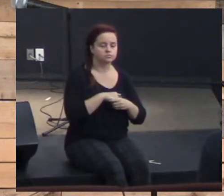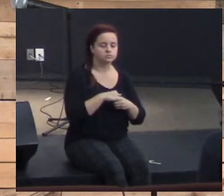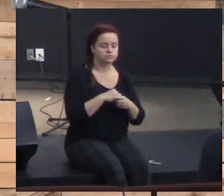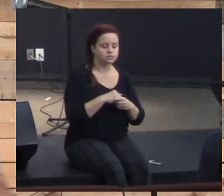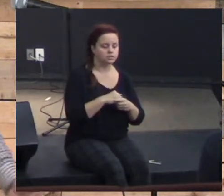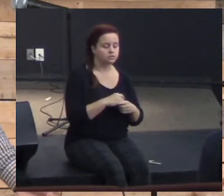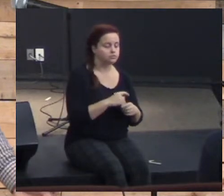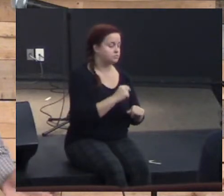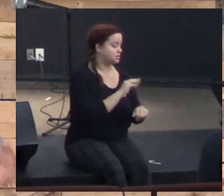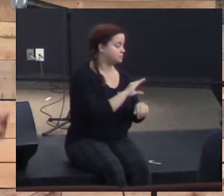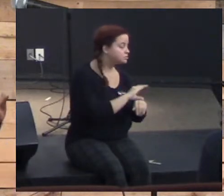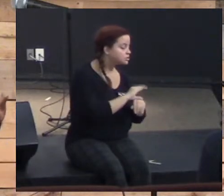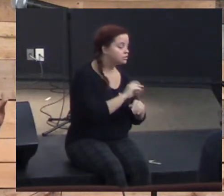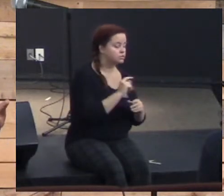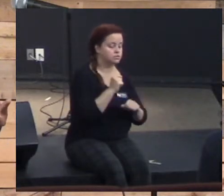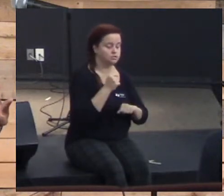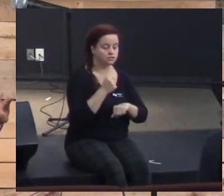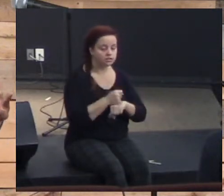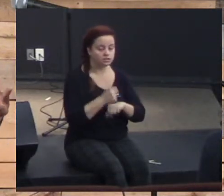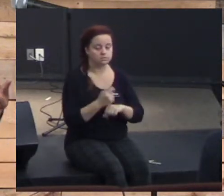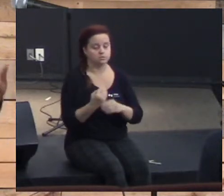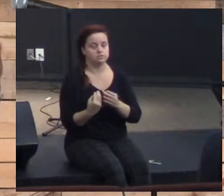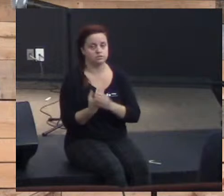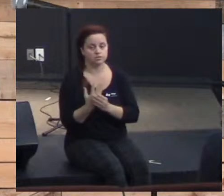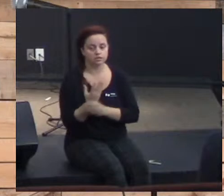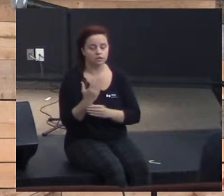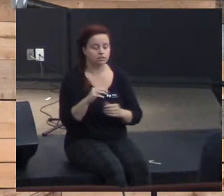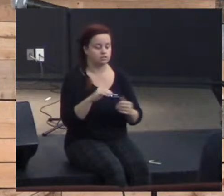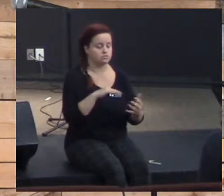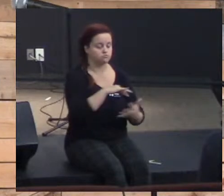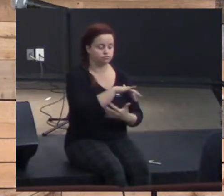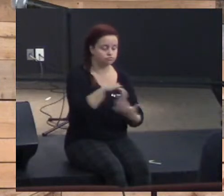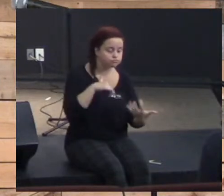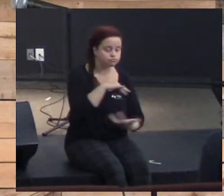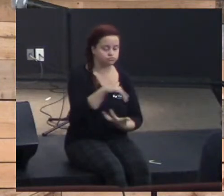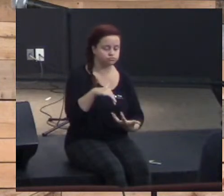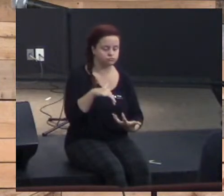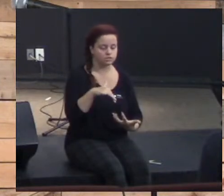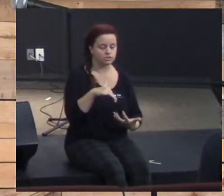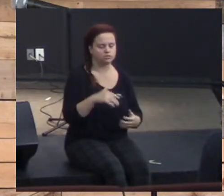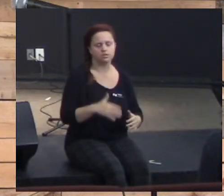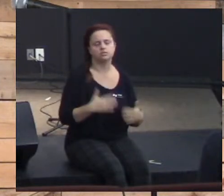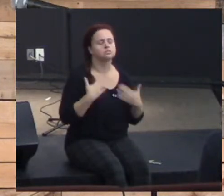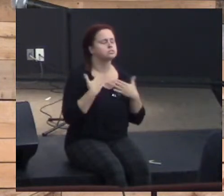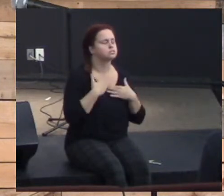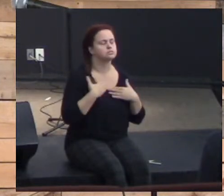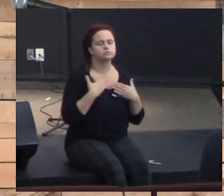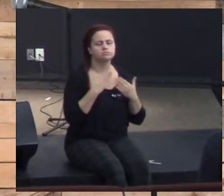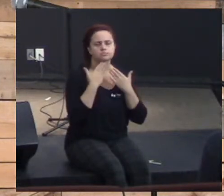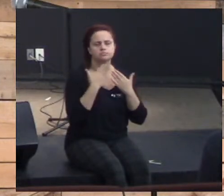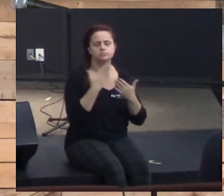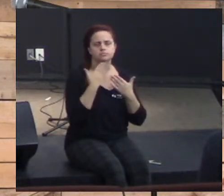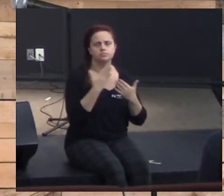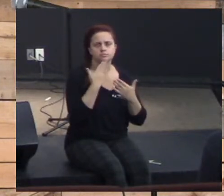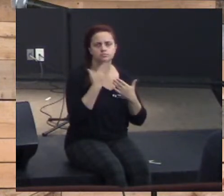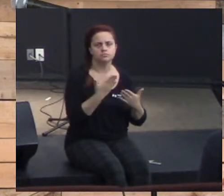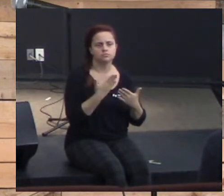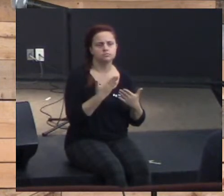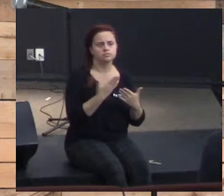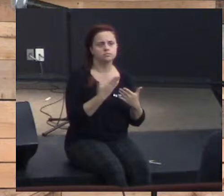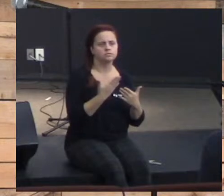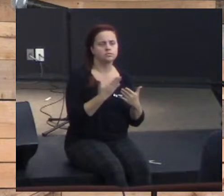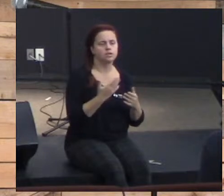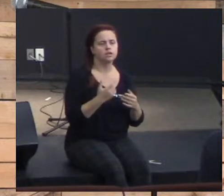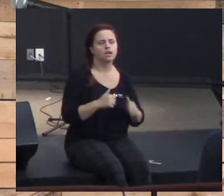to temple, now to human living stones. We are so pleased and we are privileged. Father, help us to give with our